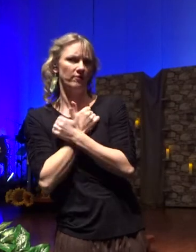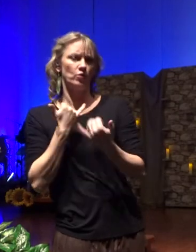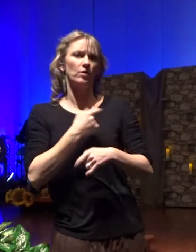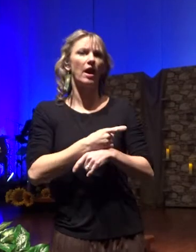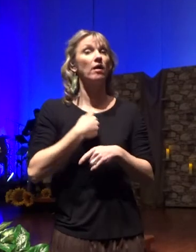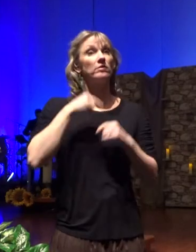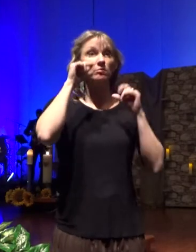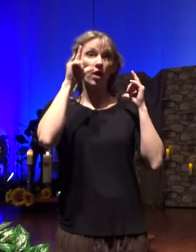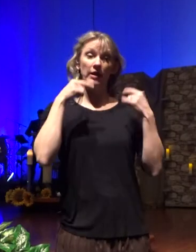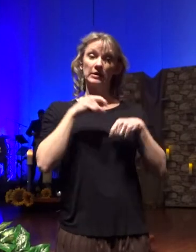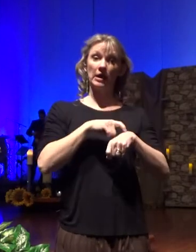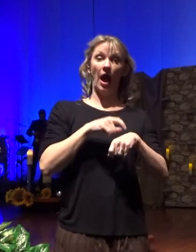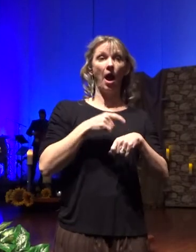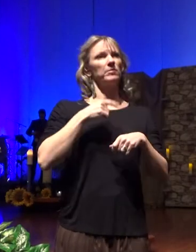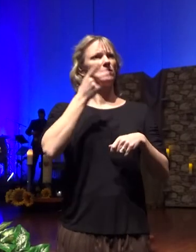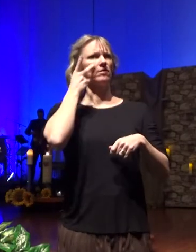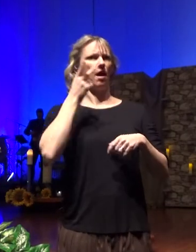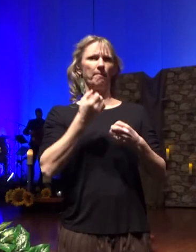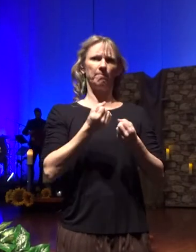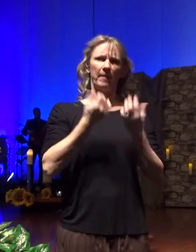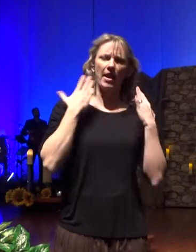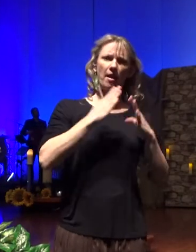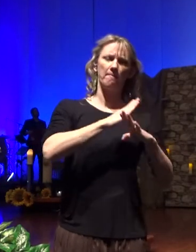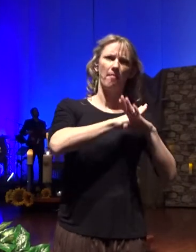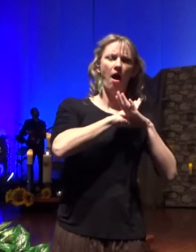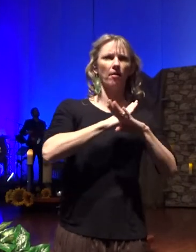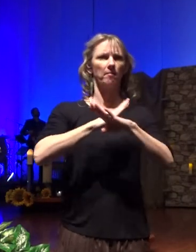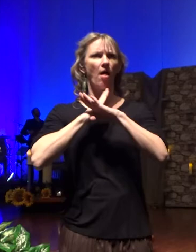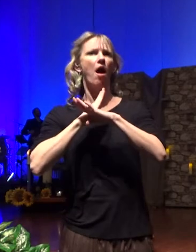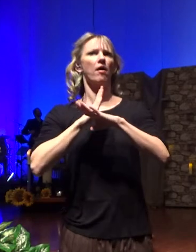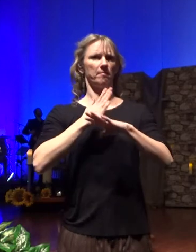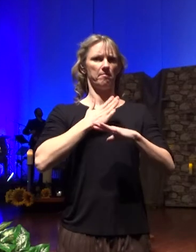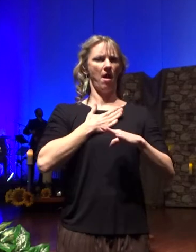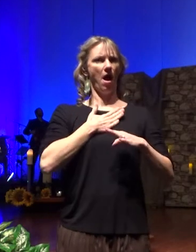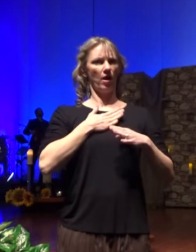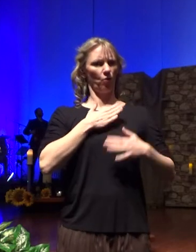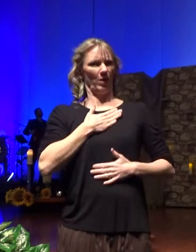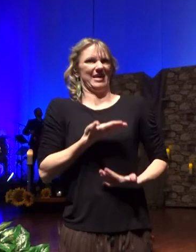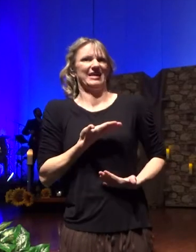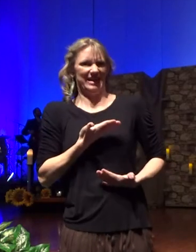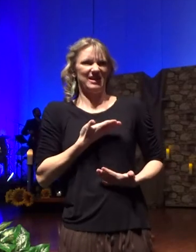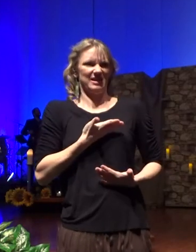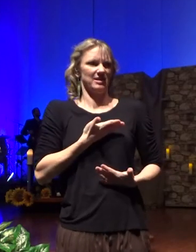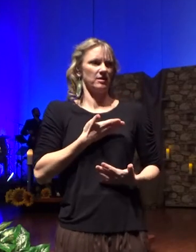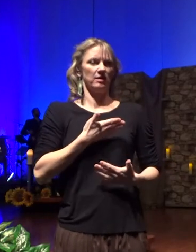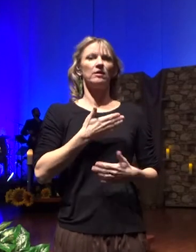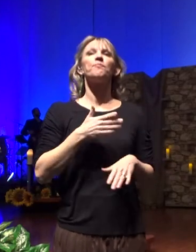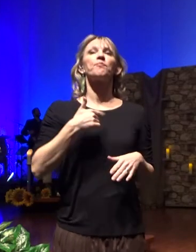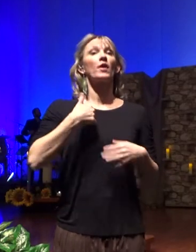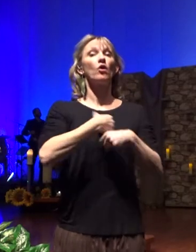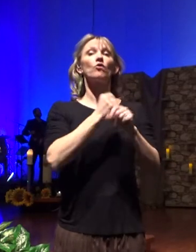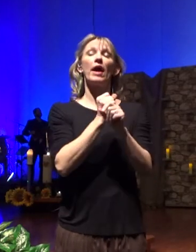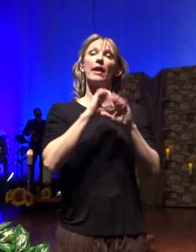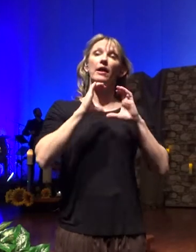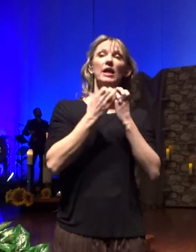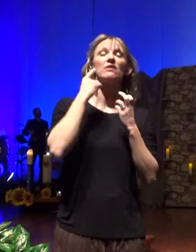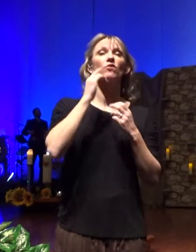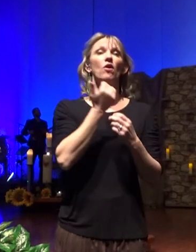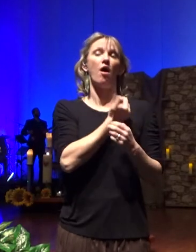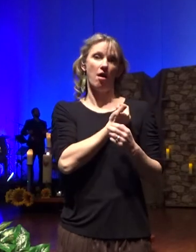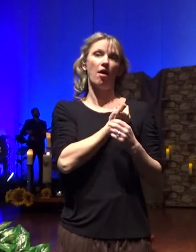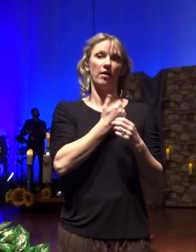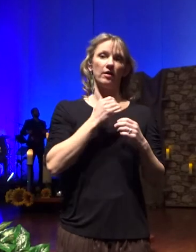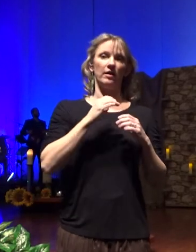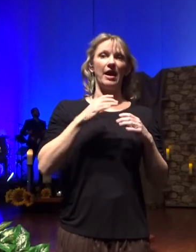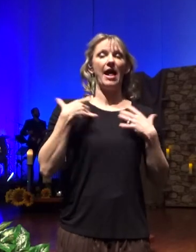I was surprised over time to see how many blockages there were in answering just how willing I was. And so I've created a class in honor of our